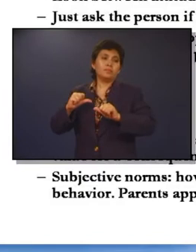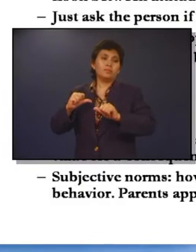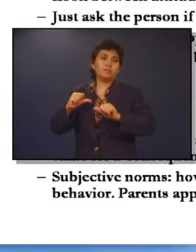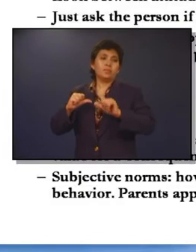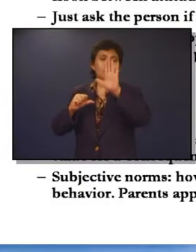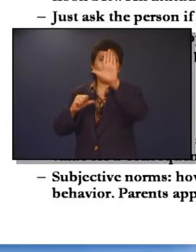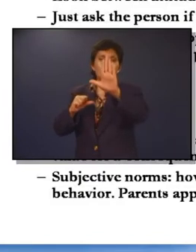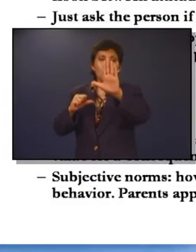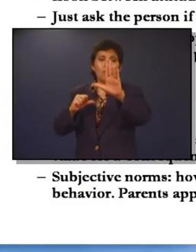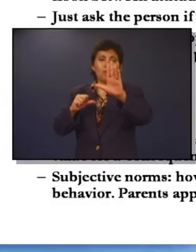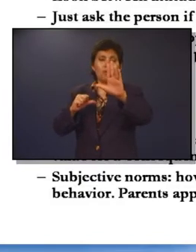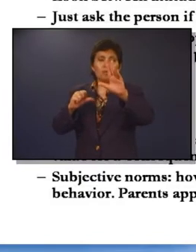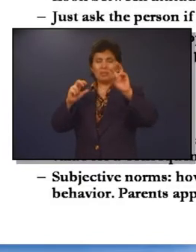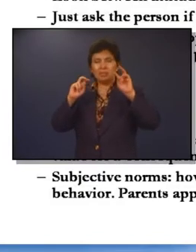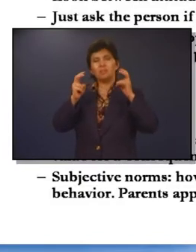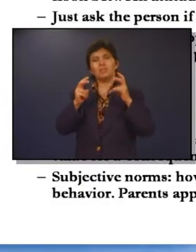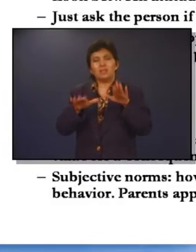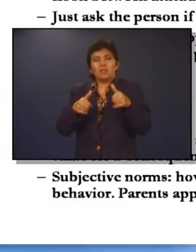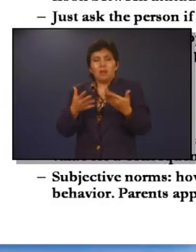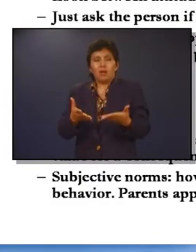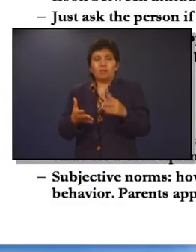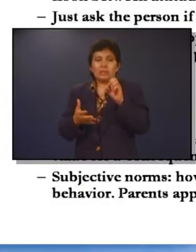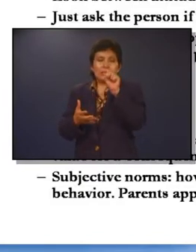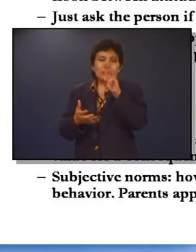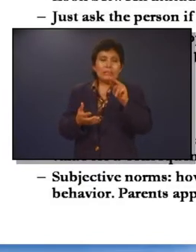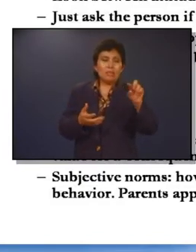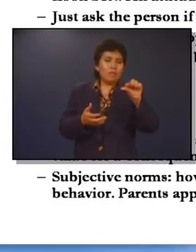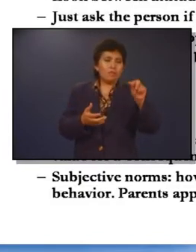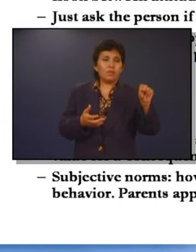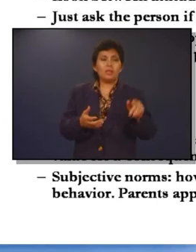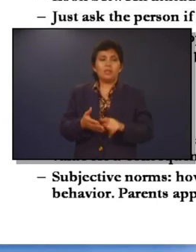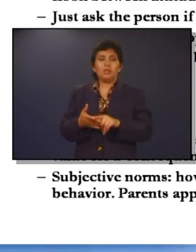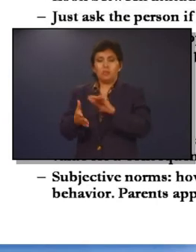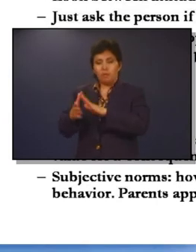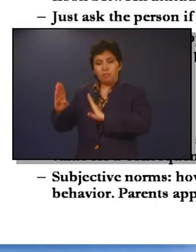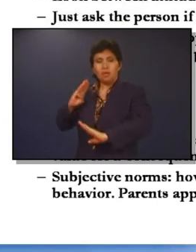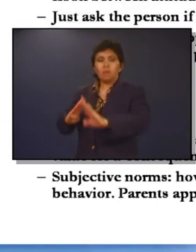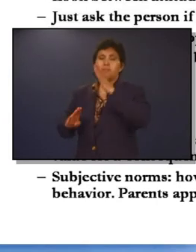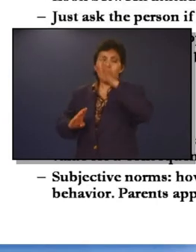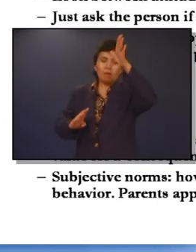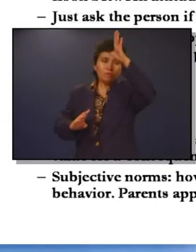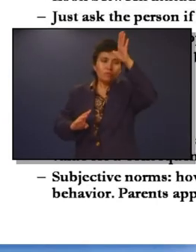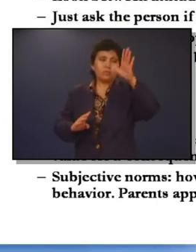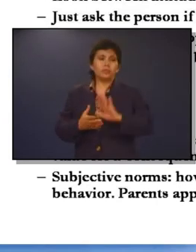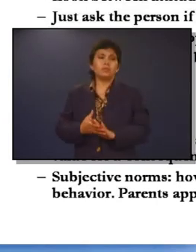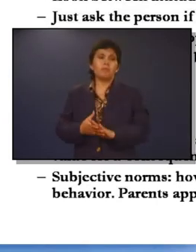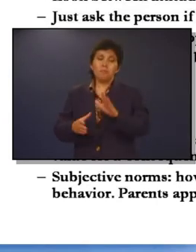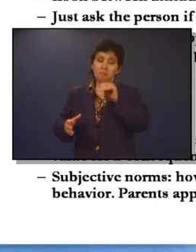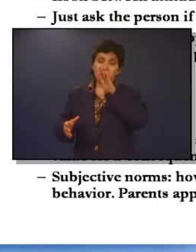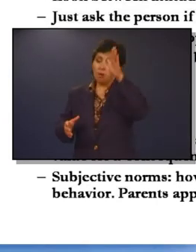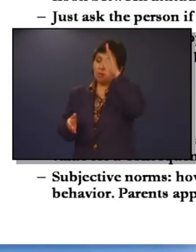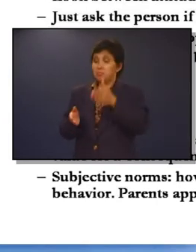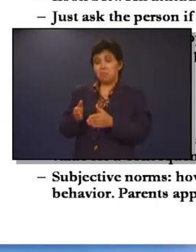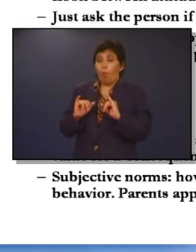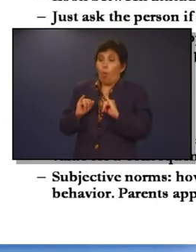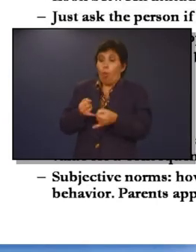your subjective norms, means how significant others view the behavior. Your parents' approval. Parents approve, you do it